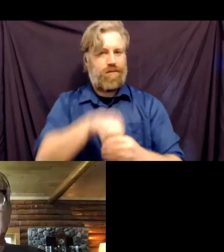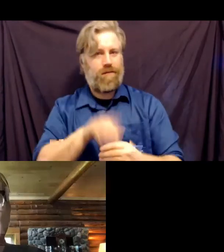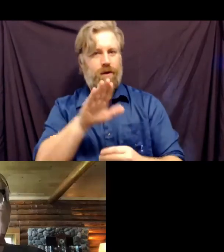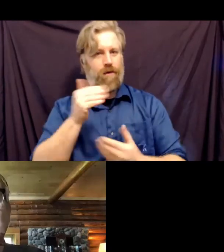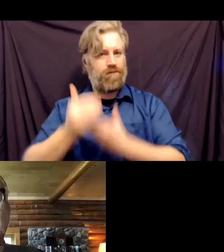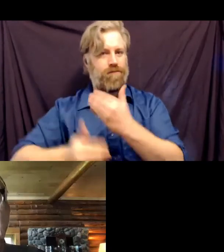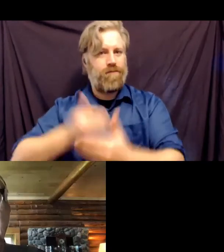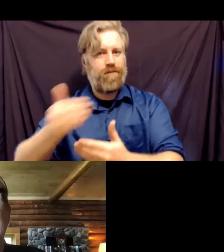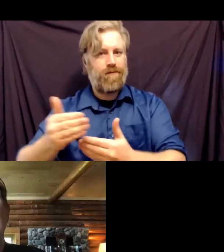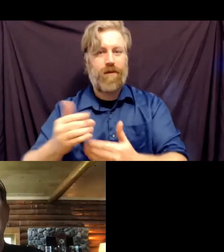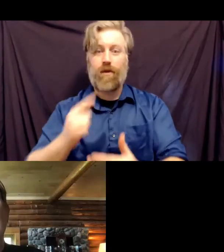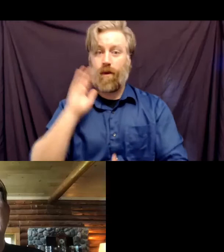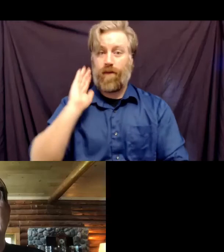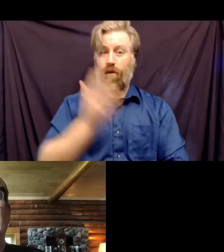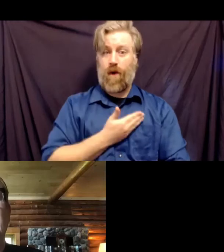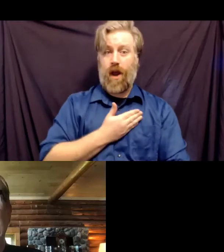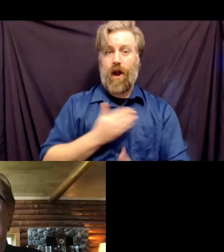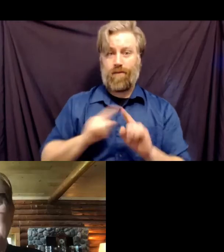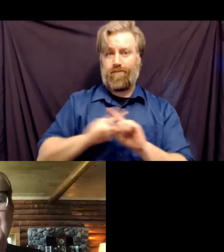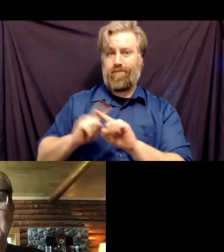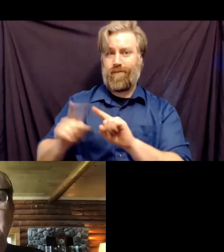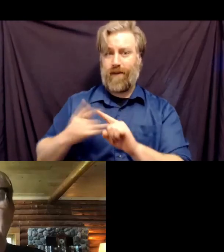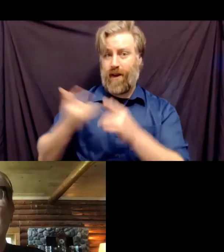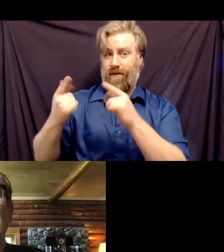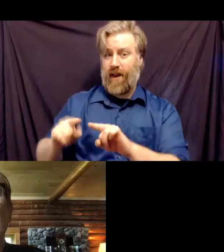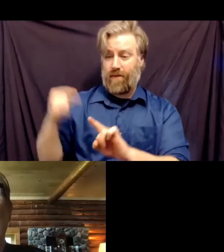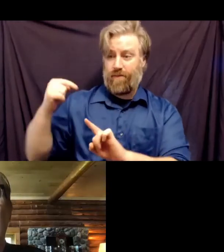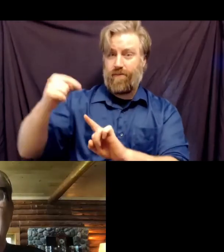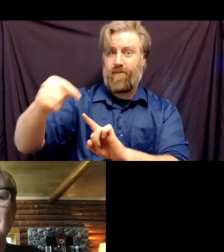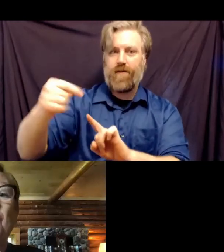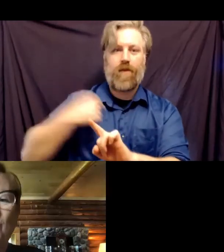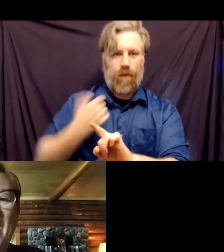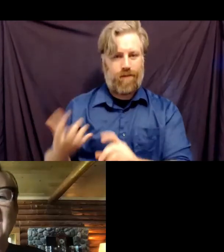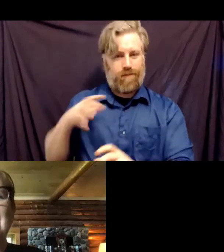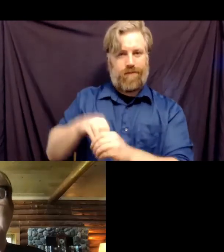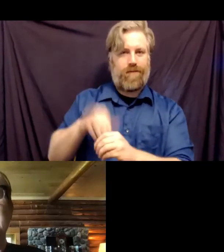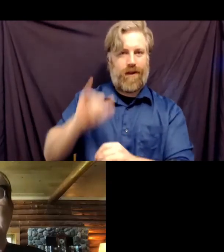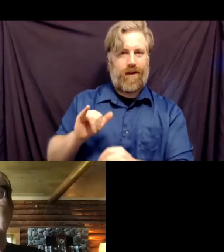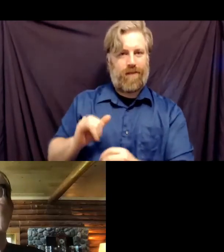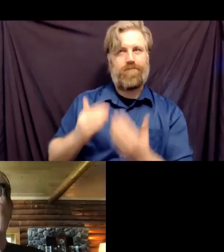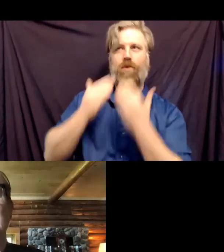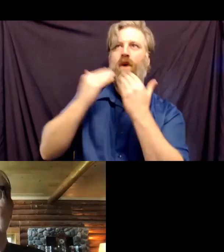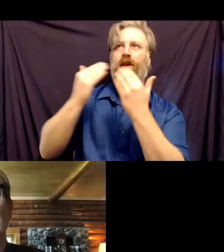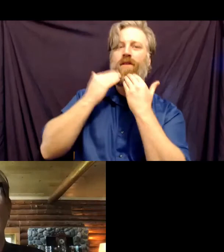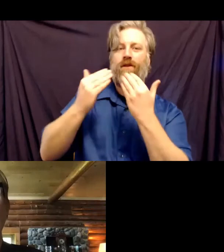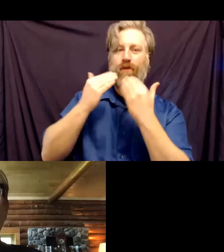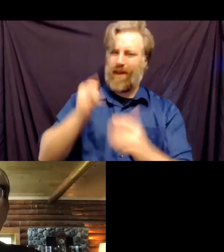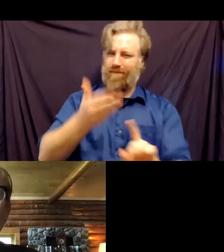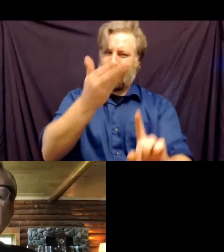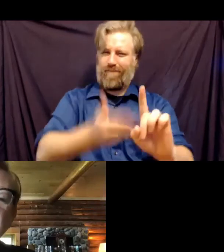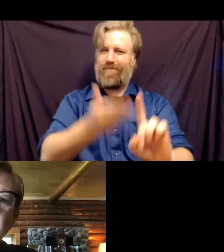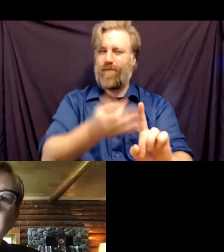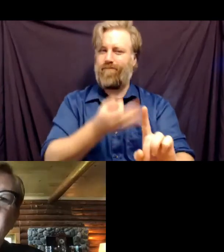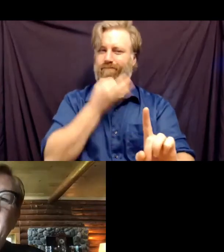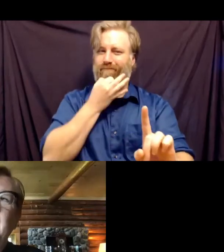whole series of events. And so, but that's just such a part of who you are. I know that. And so it's great to have you share that with everyone